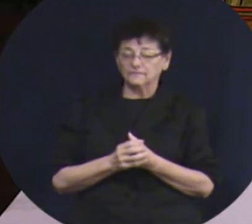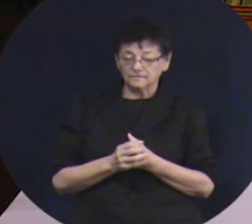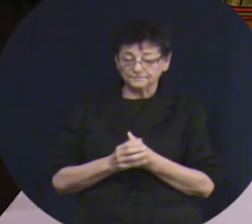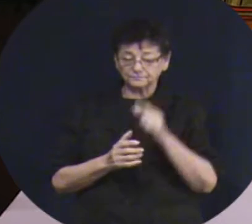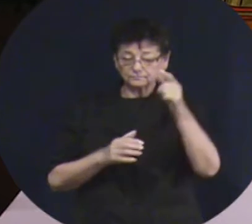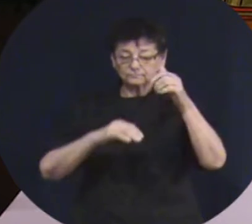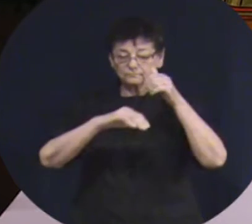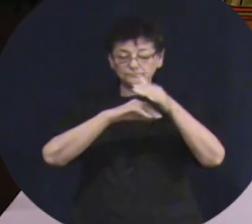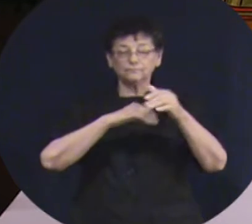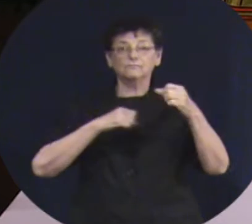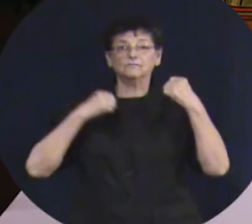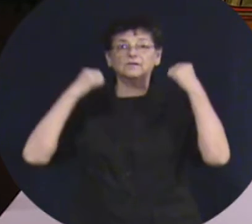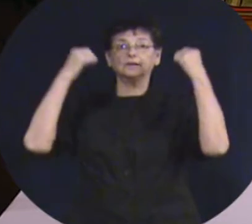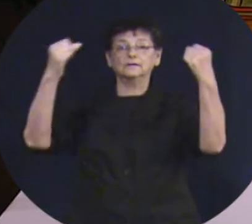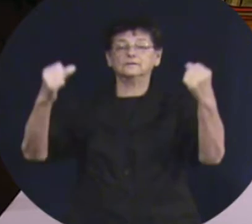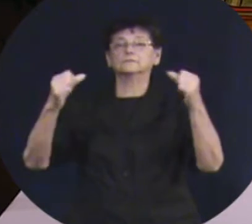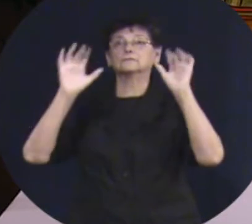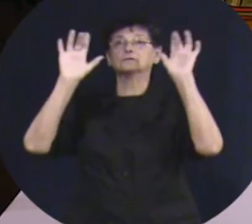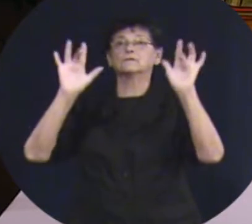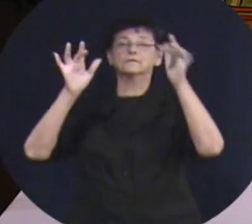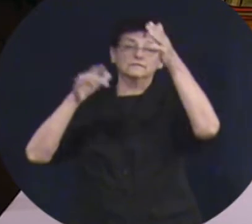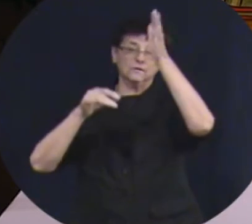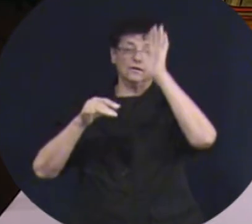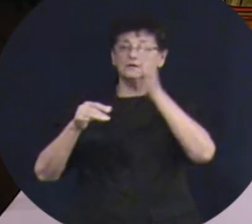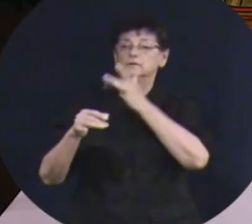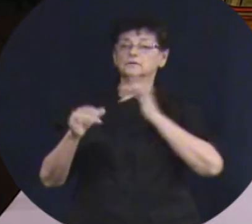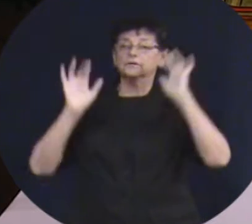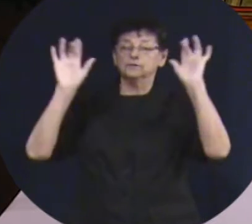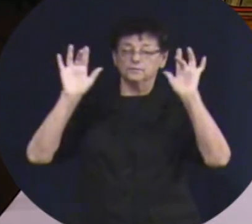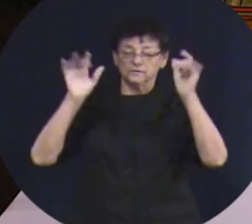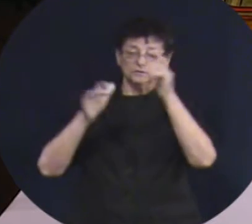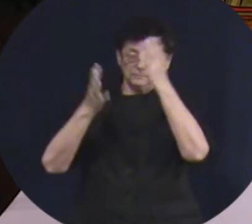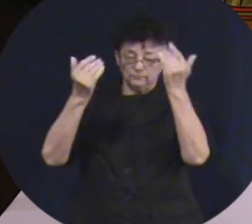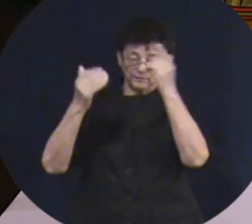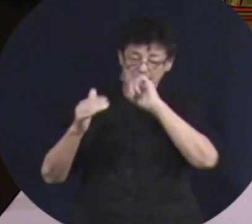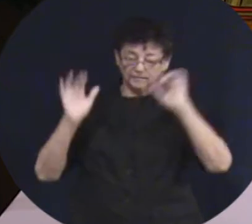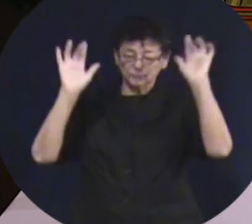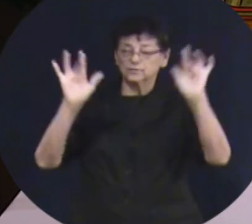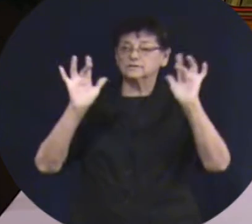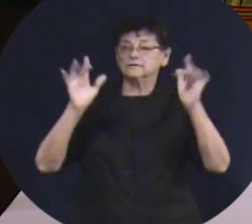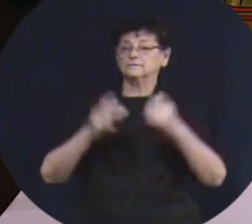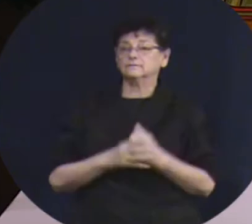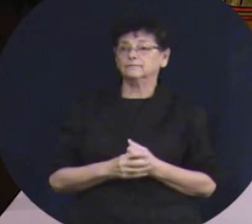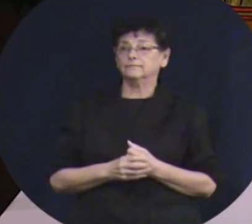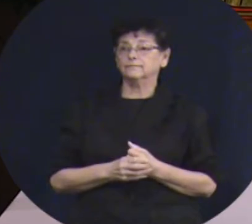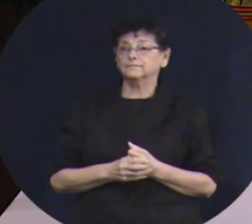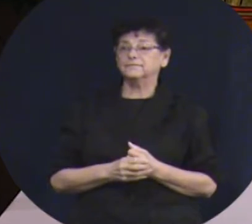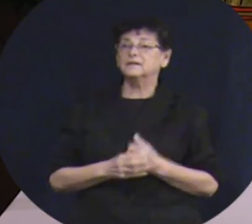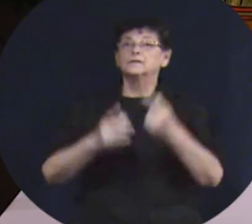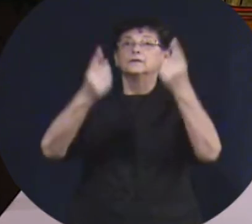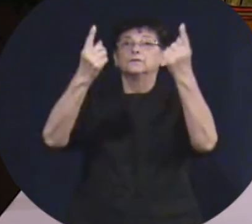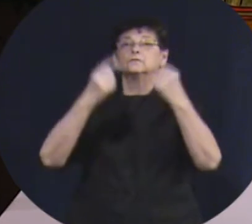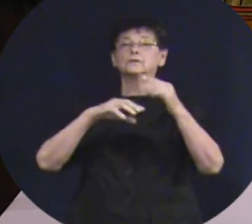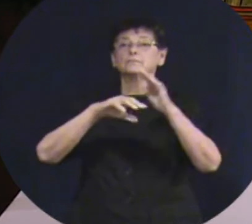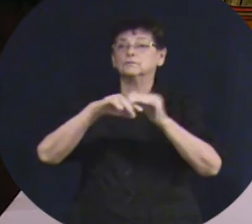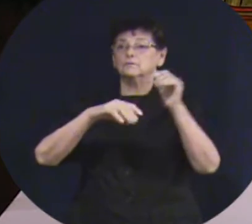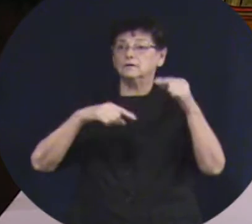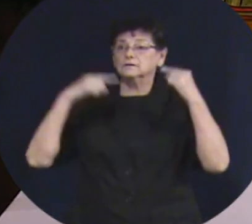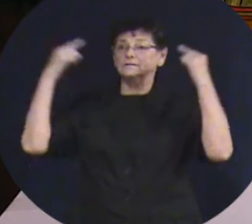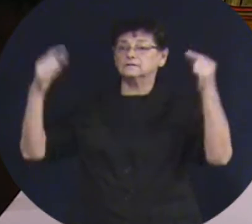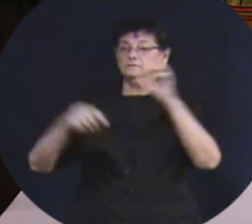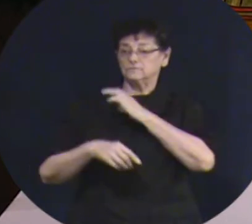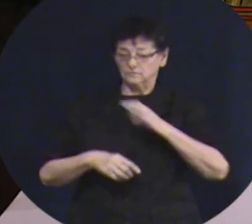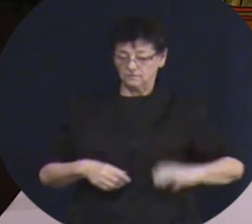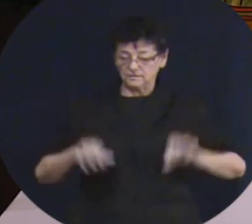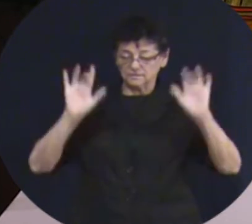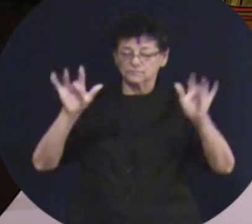You are sent to heal the contrite of heart. Lord, have mercy. Lord, have mercy. You came to call sinners.